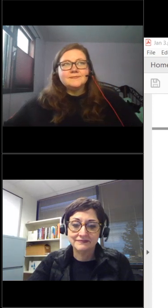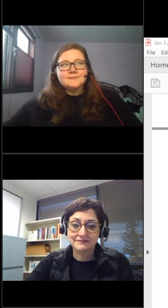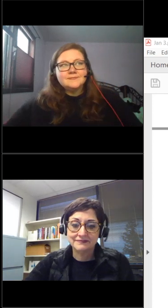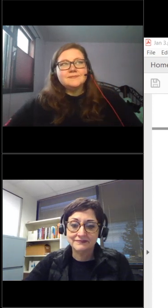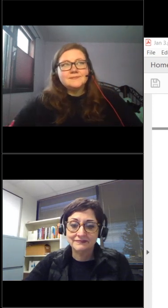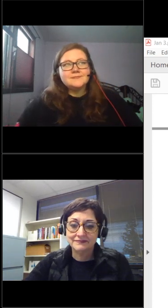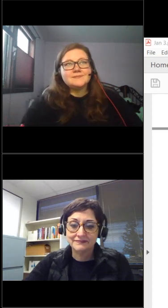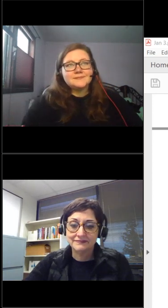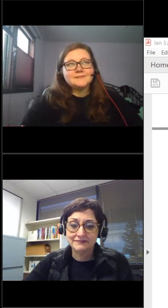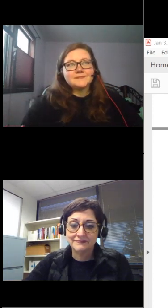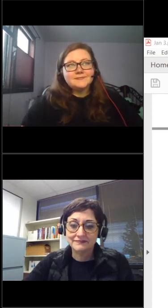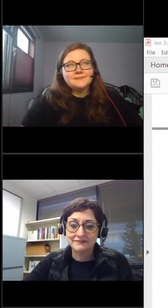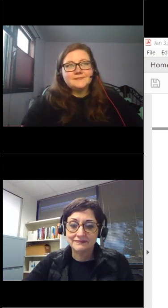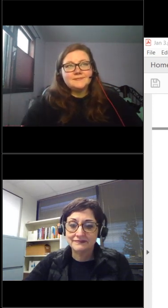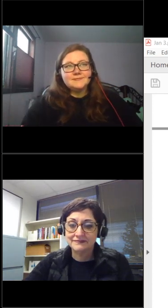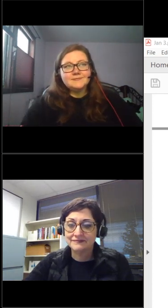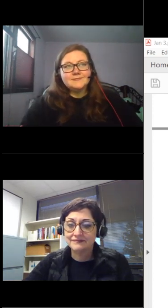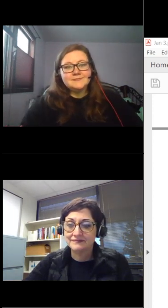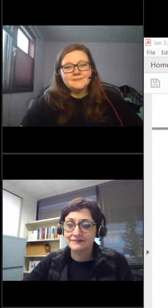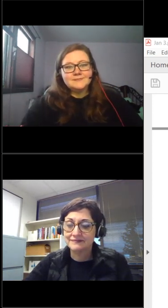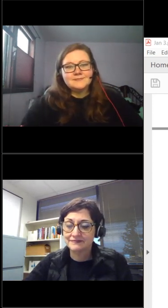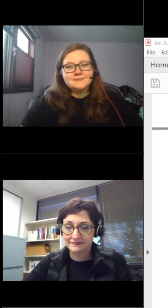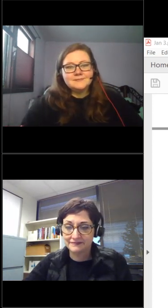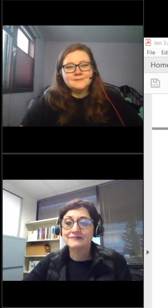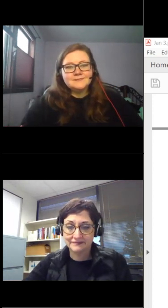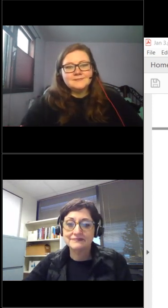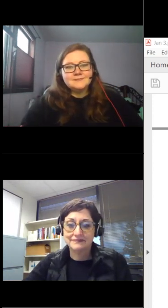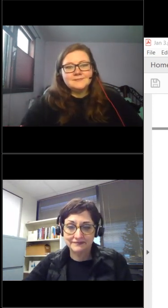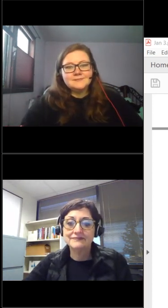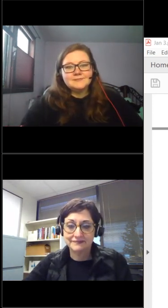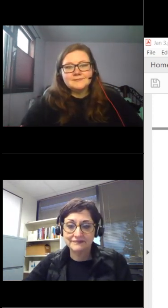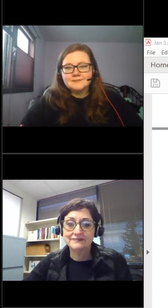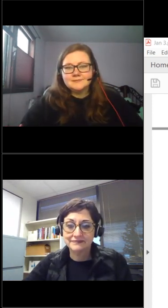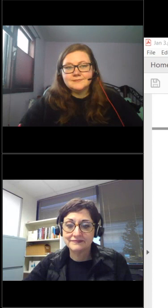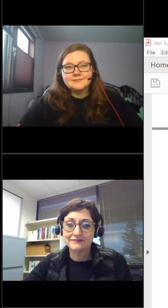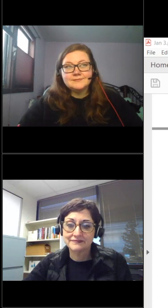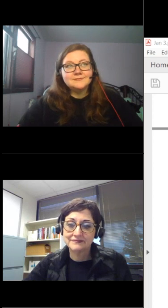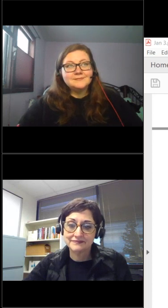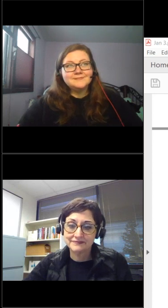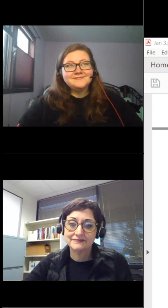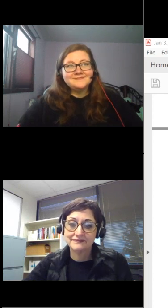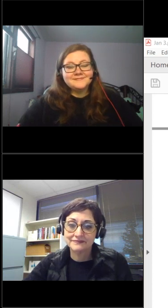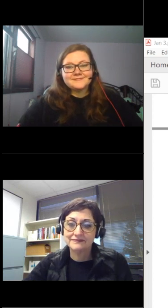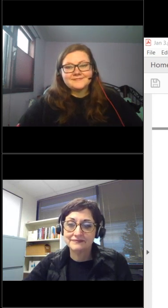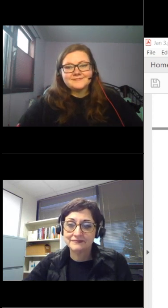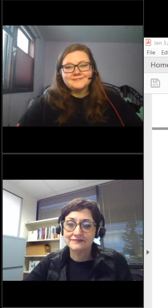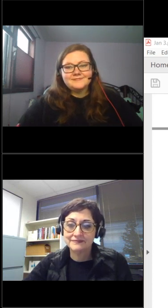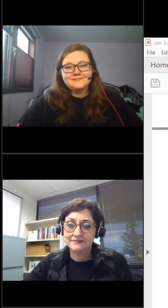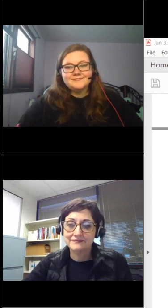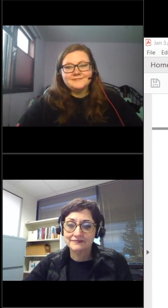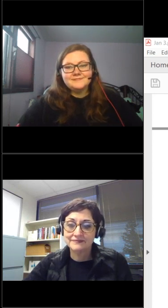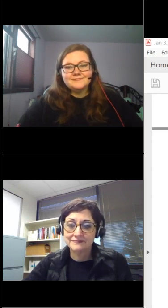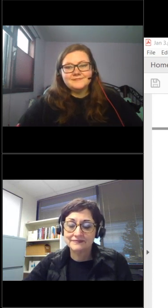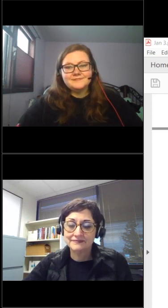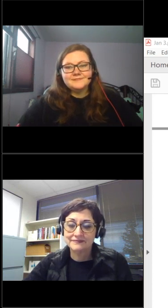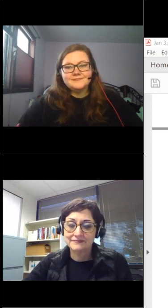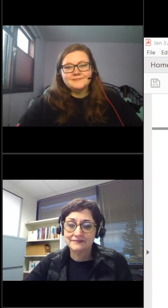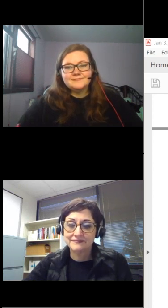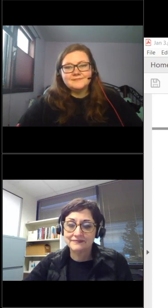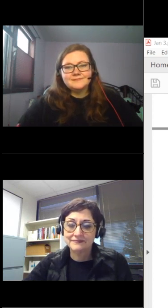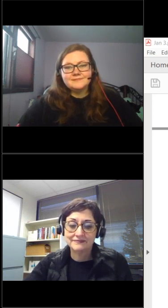Okay, Delight and Kara, can I answer the 2 questions? It said, now I am hearing that we need